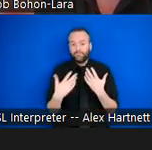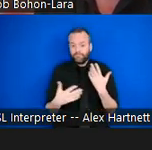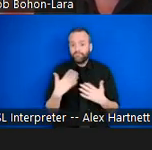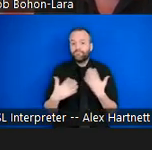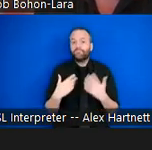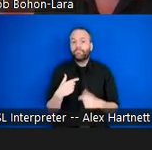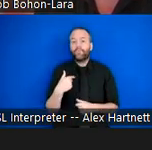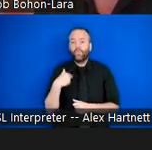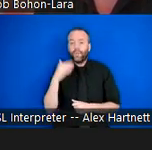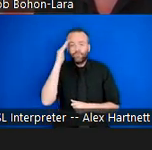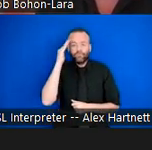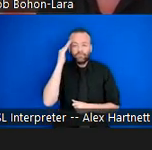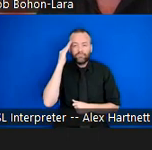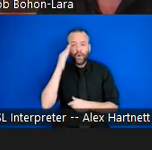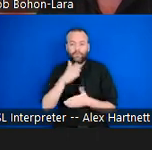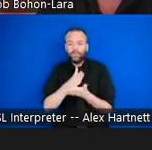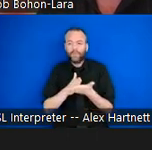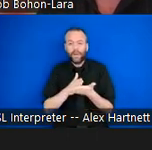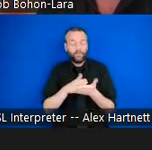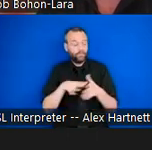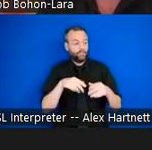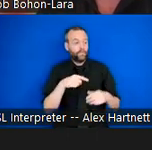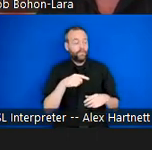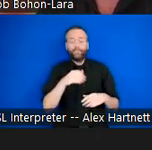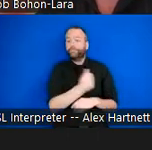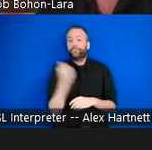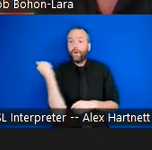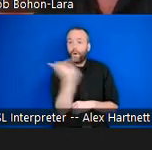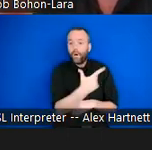careful and cautious because it's not always safe to be us.